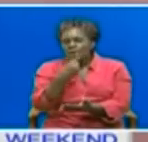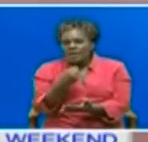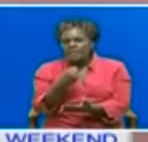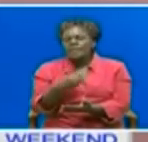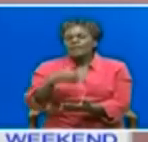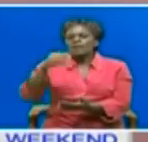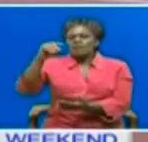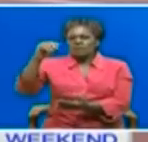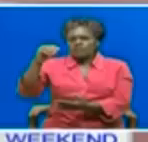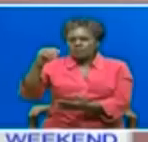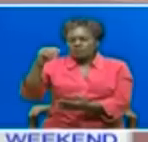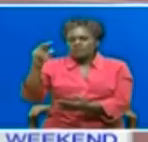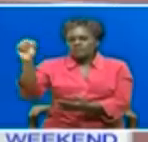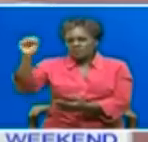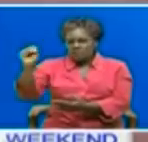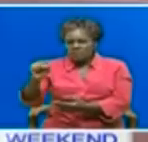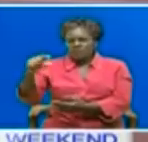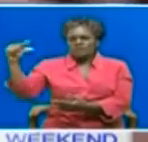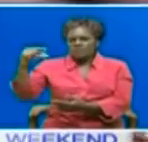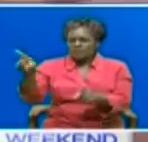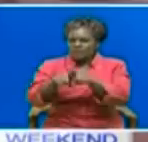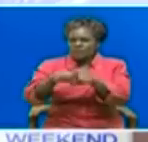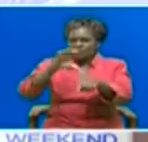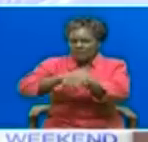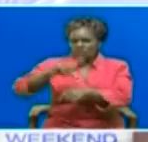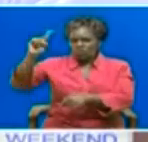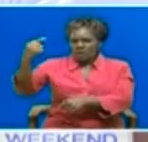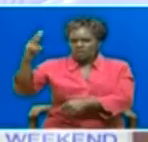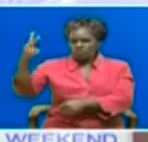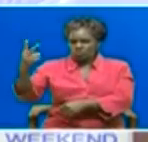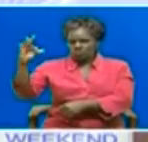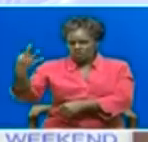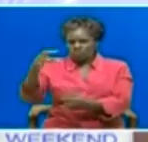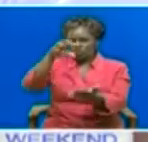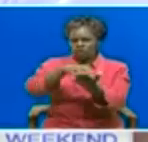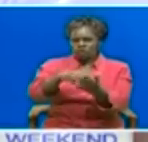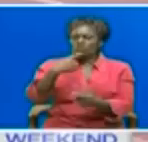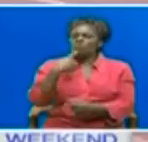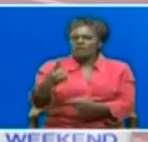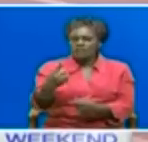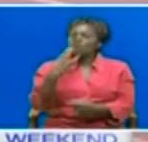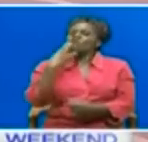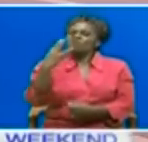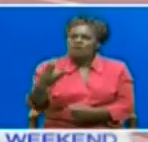Stephen Baraza, Carl Lewis Boniface Kagai also won the 100 meters respectively, and the